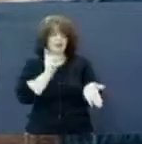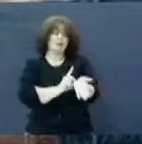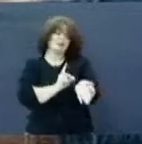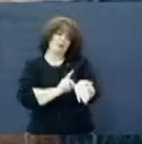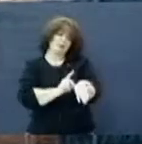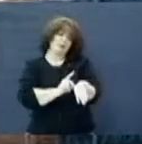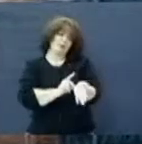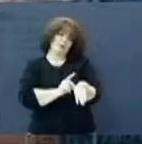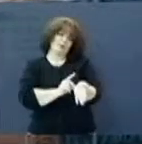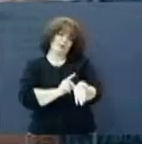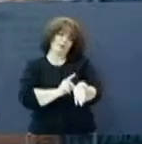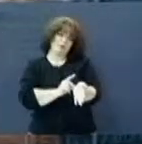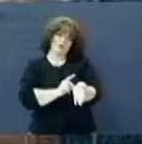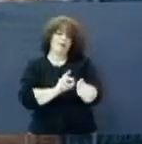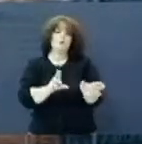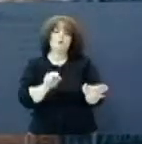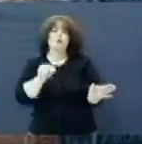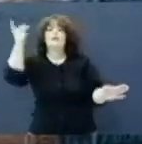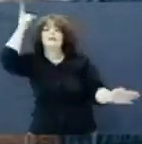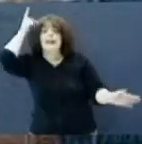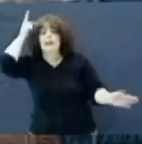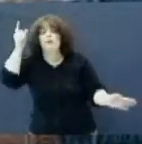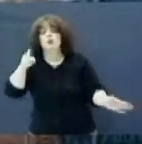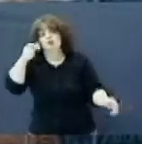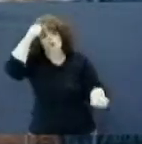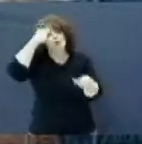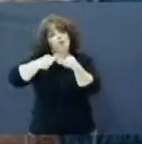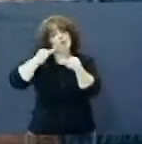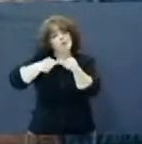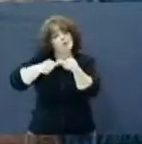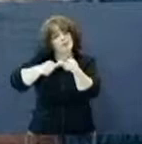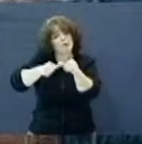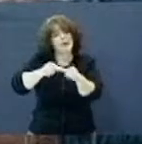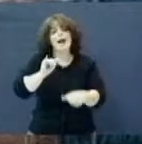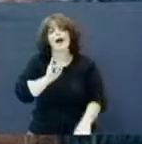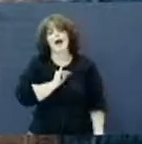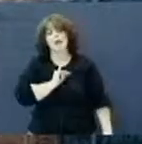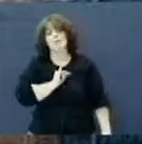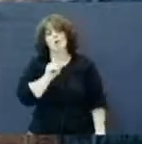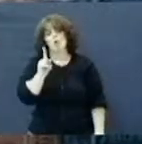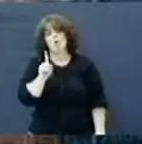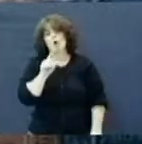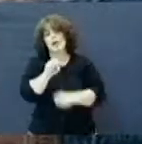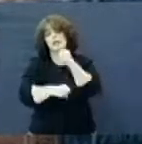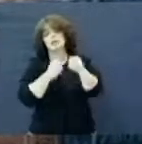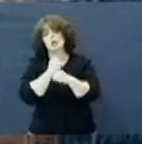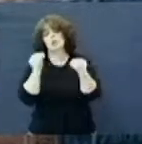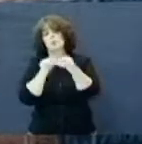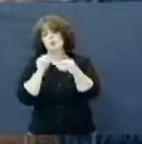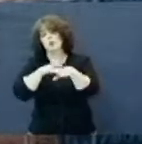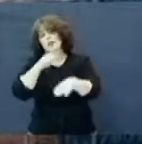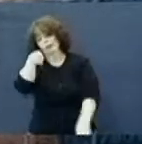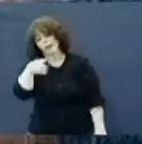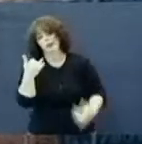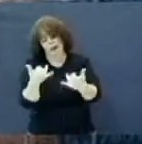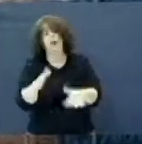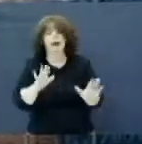me I'm 1 year older than you right at this moment. But look at this next phrase. Had you ever seen